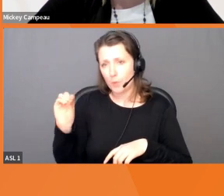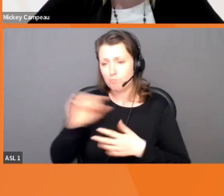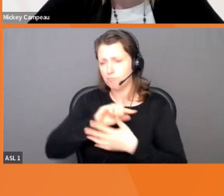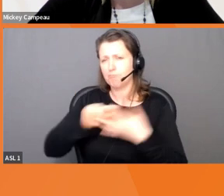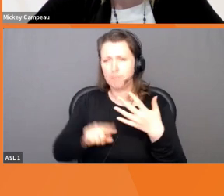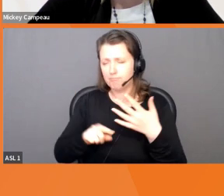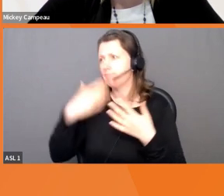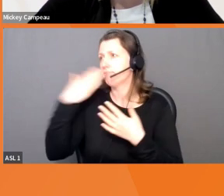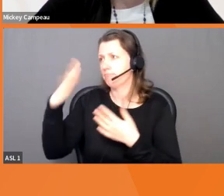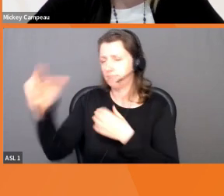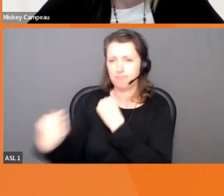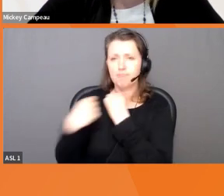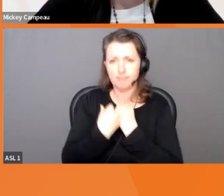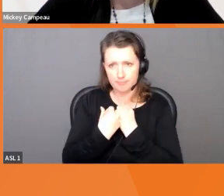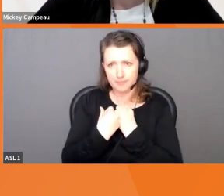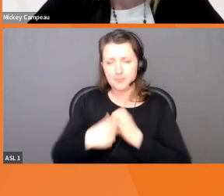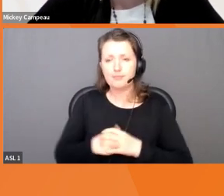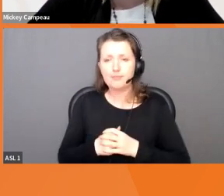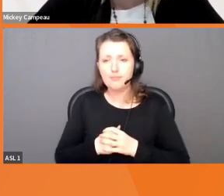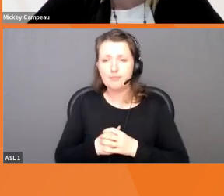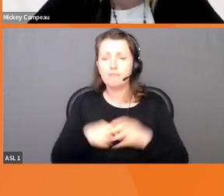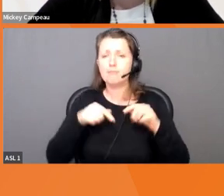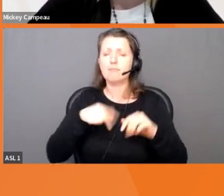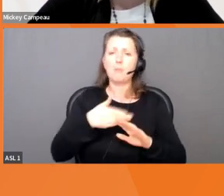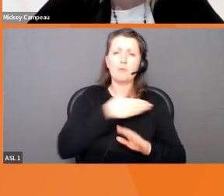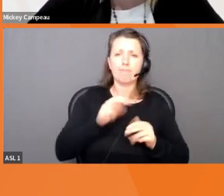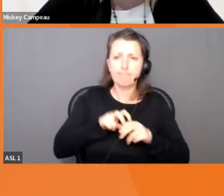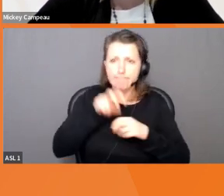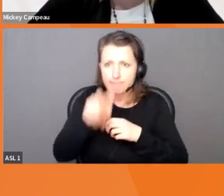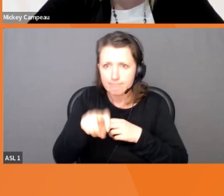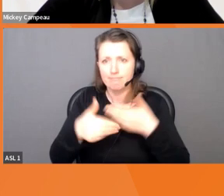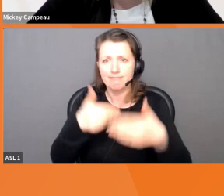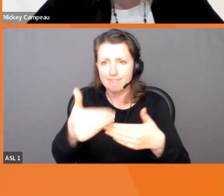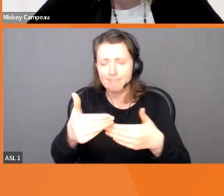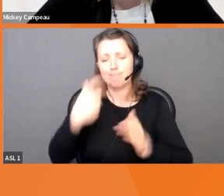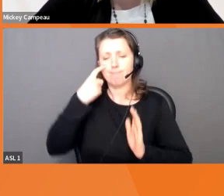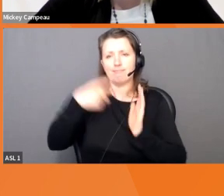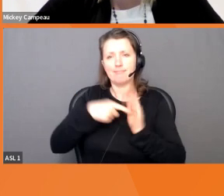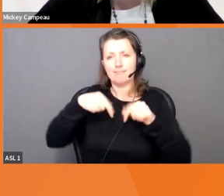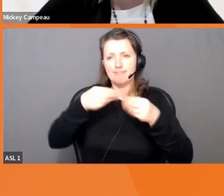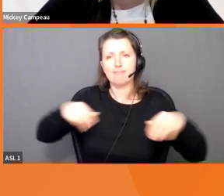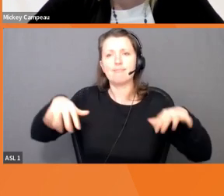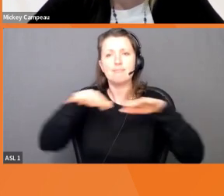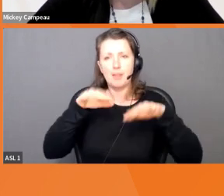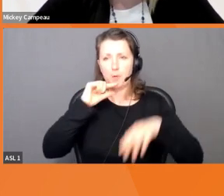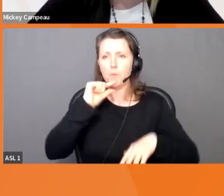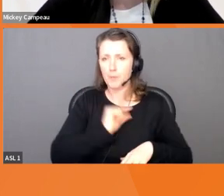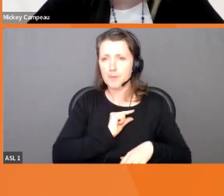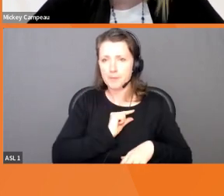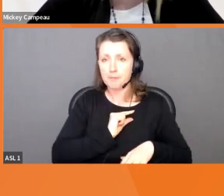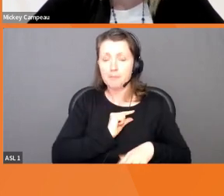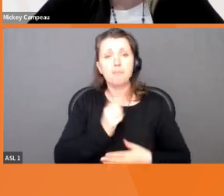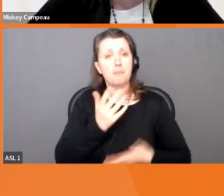Before beginning, I would like to give recognition to the land that Guelph is on, and we do recognize that many others here today may be